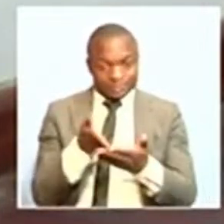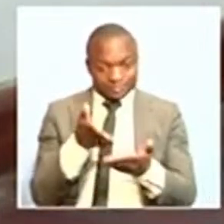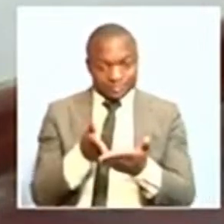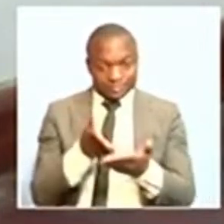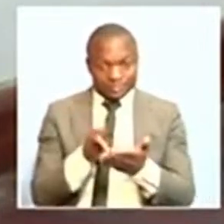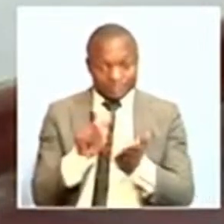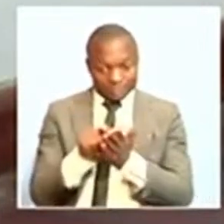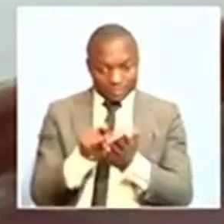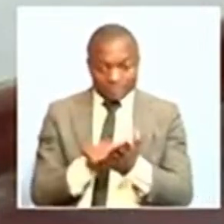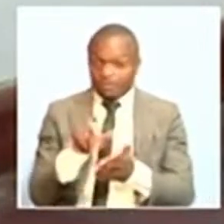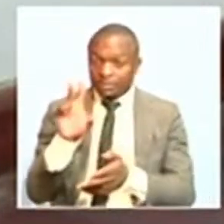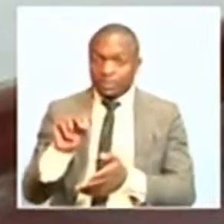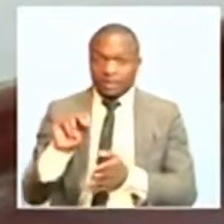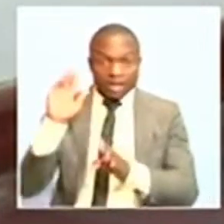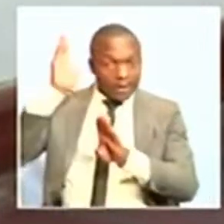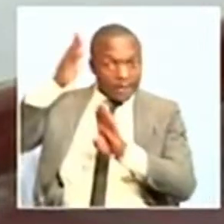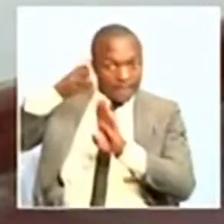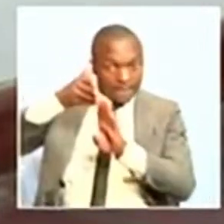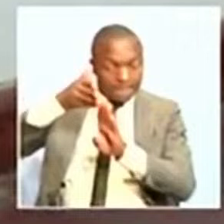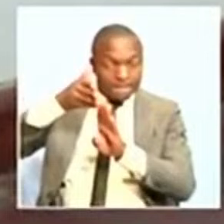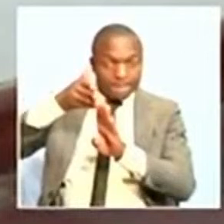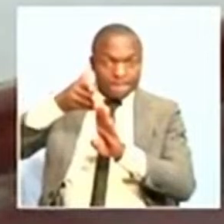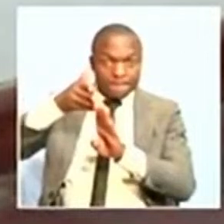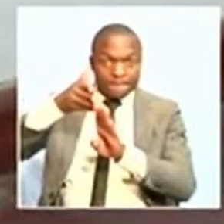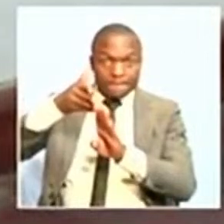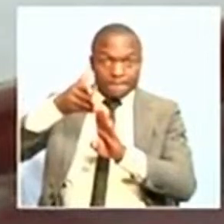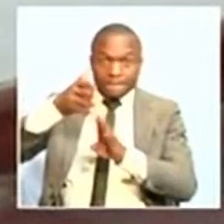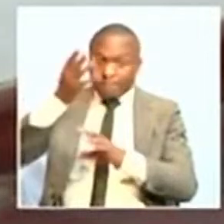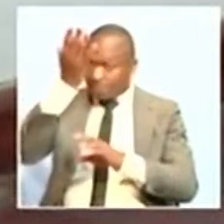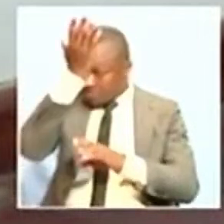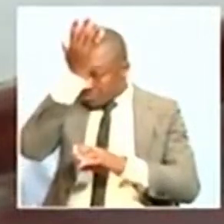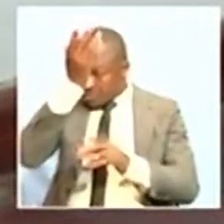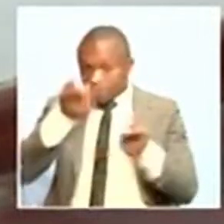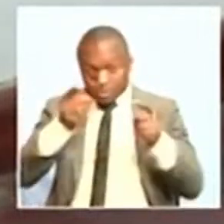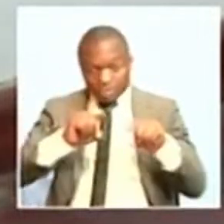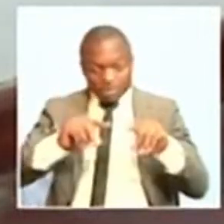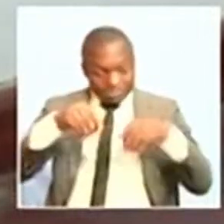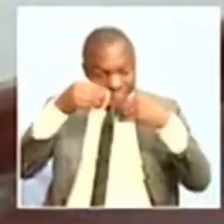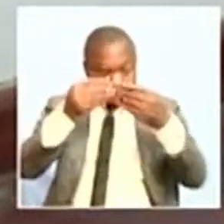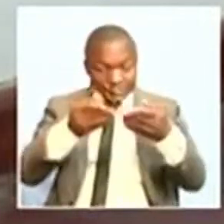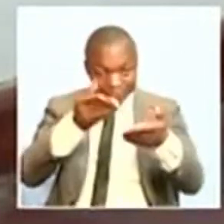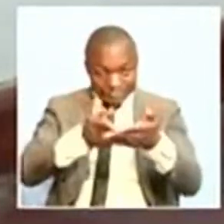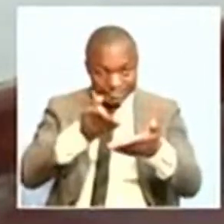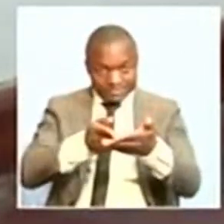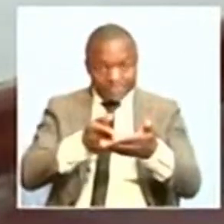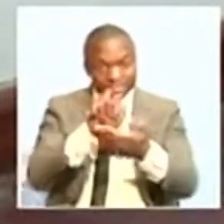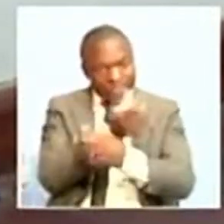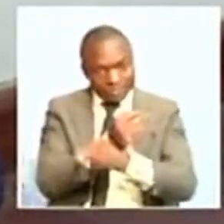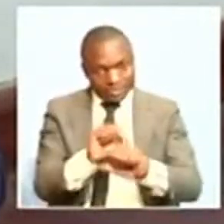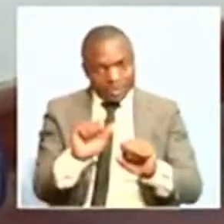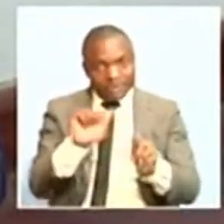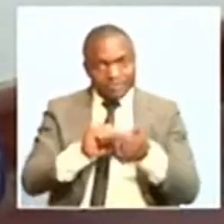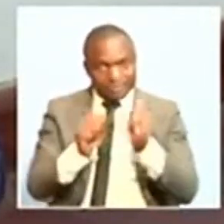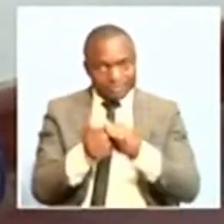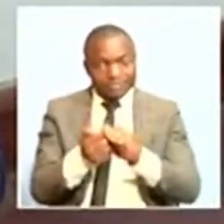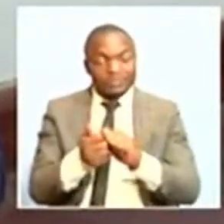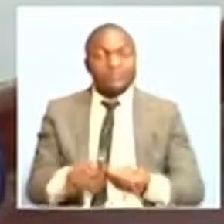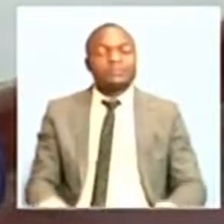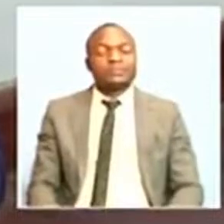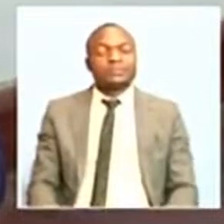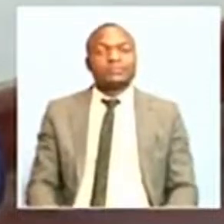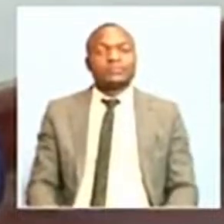current law, there is no specific date for when withholding agents should remit this, and this just aims to cure that problem